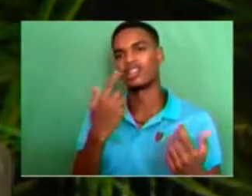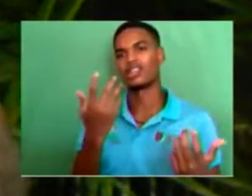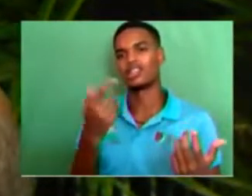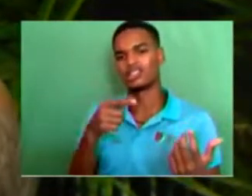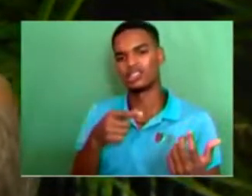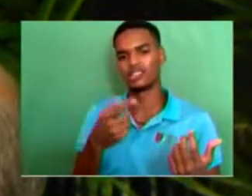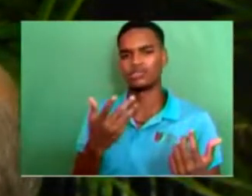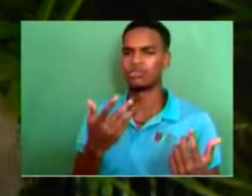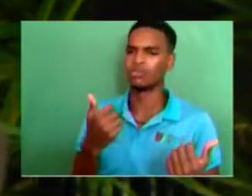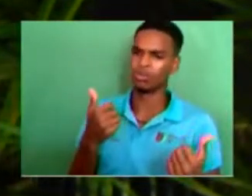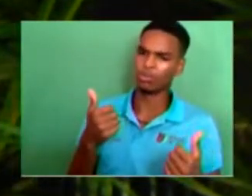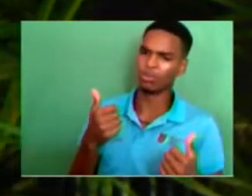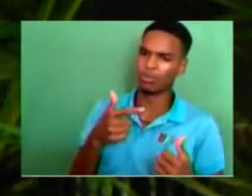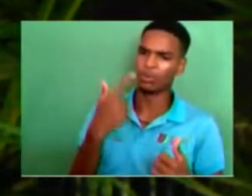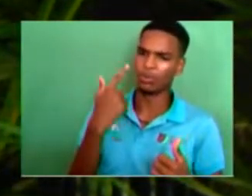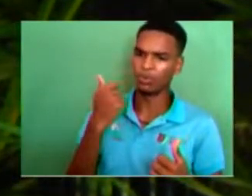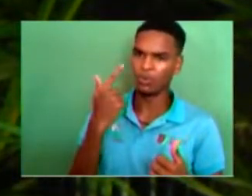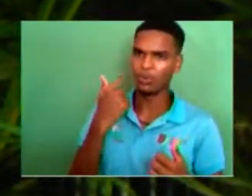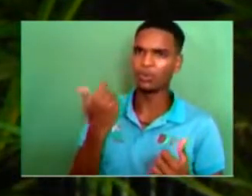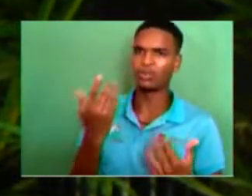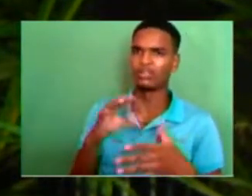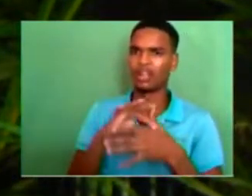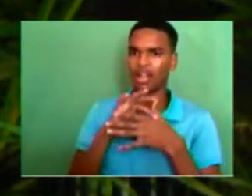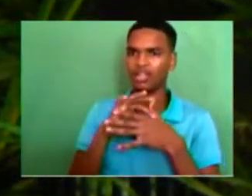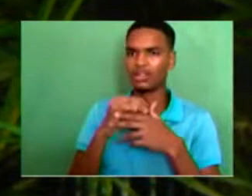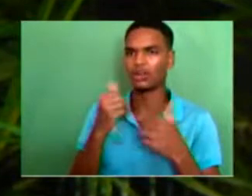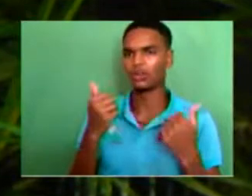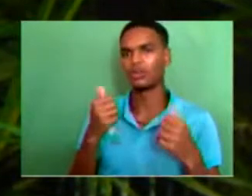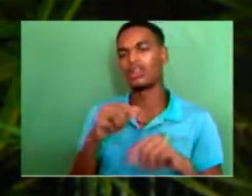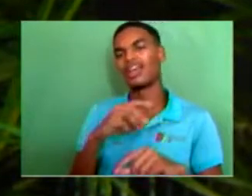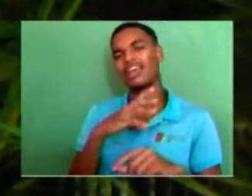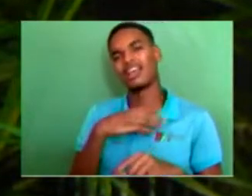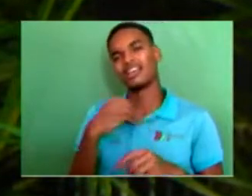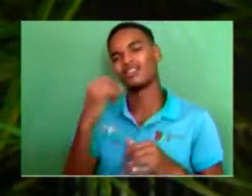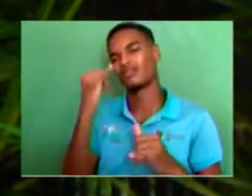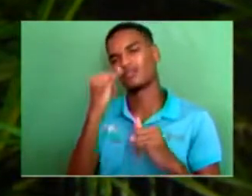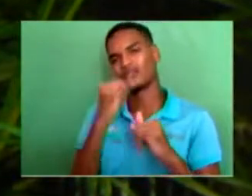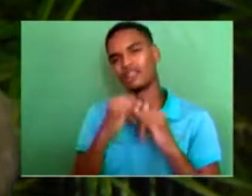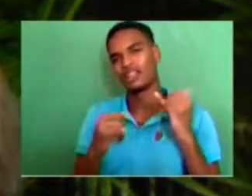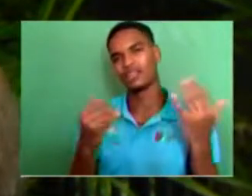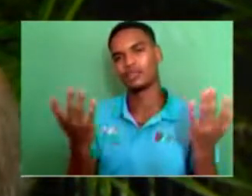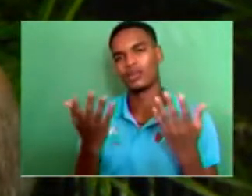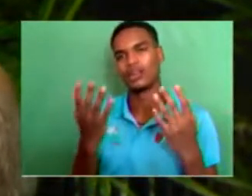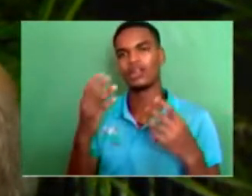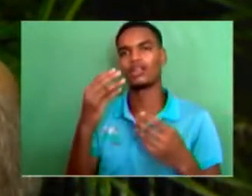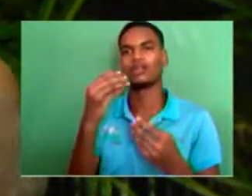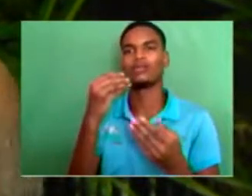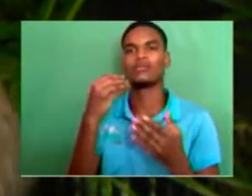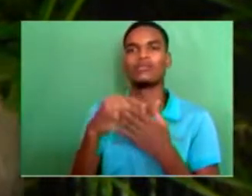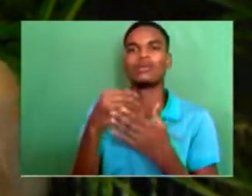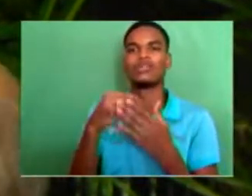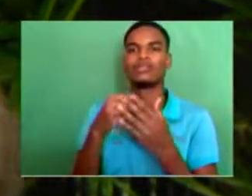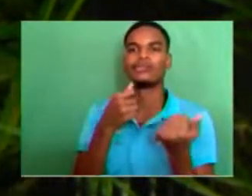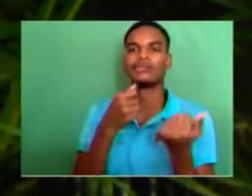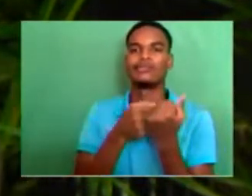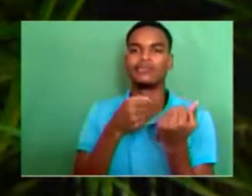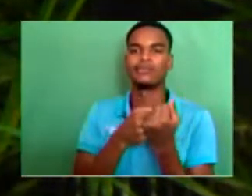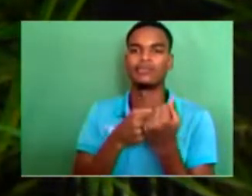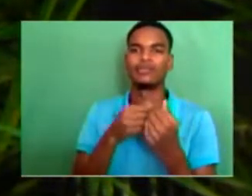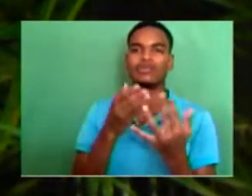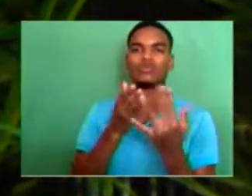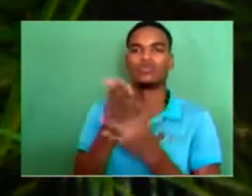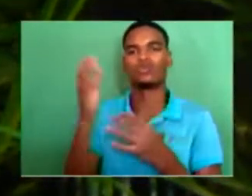content. And then the final element is subsidy through